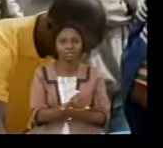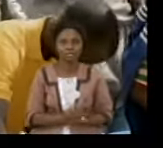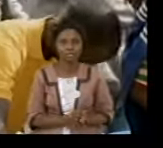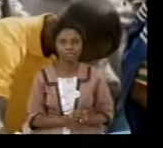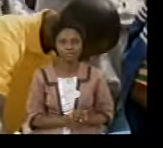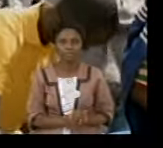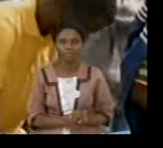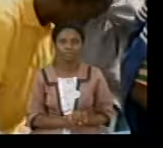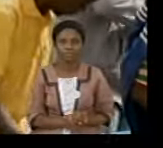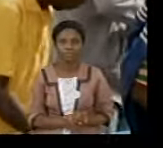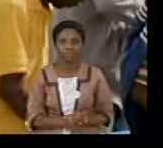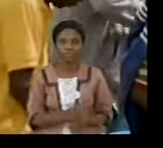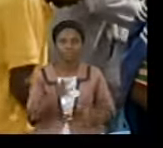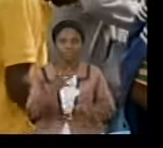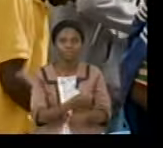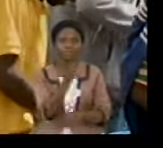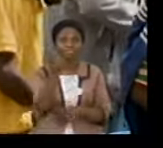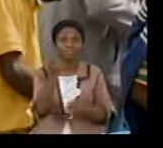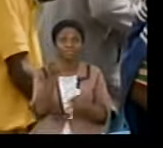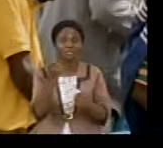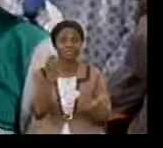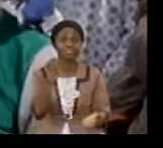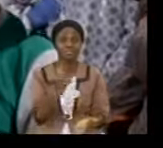Amen. Triumphant, amen. Amen.